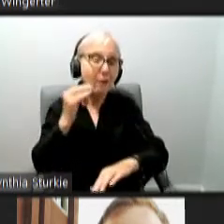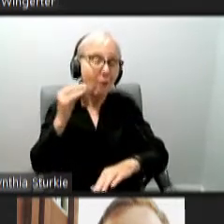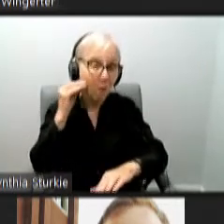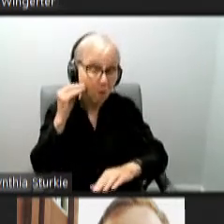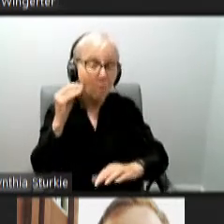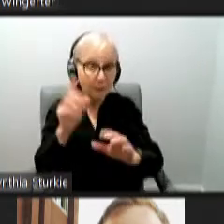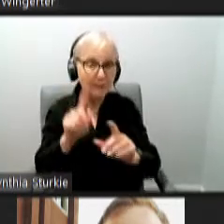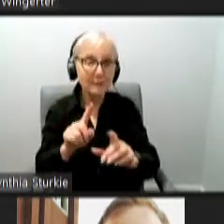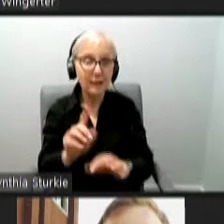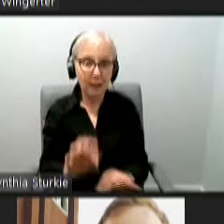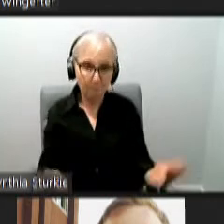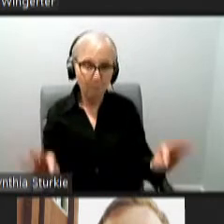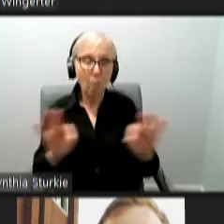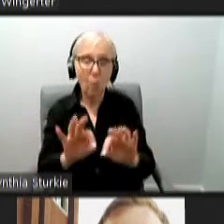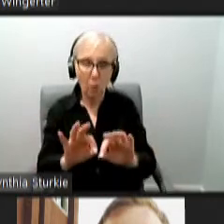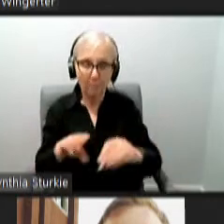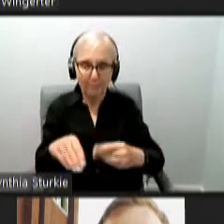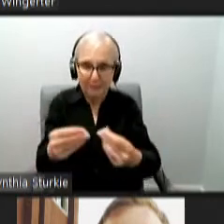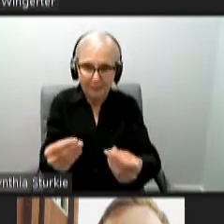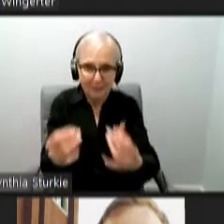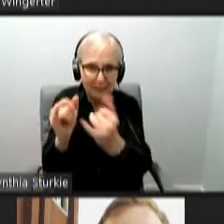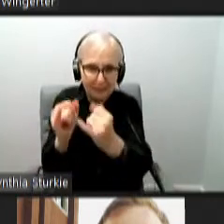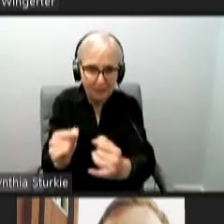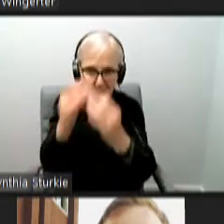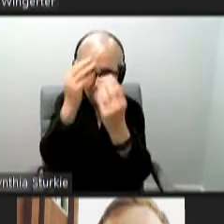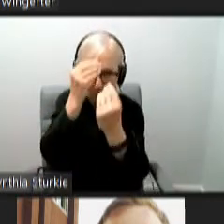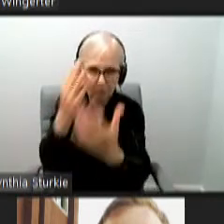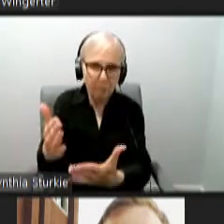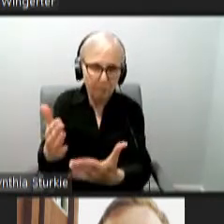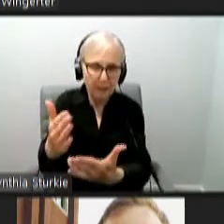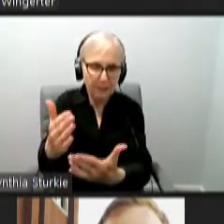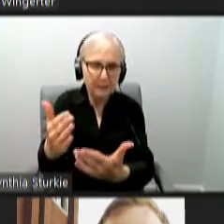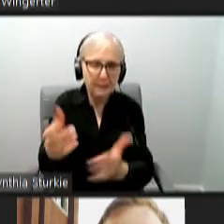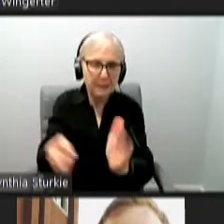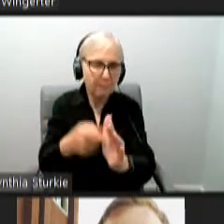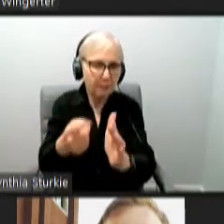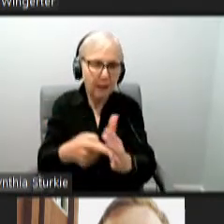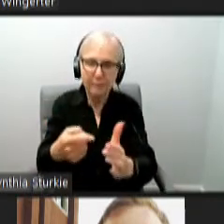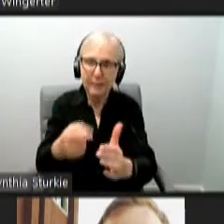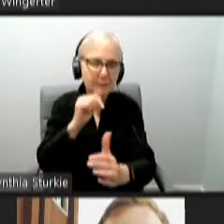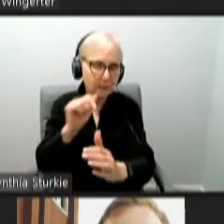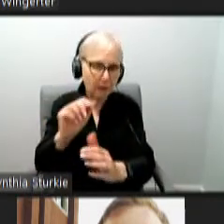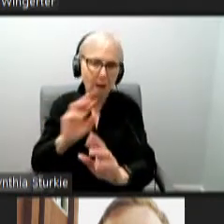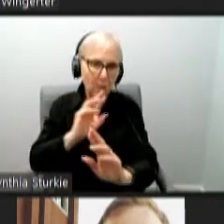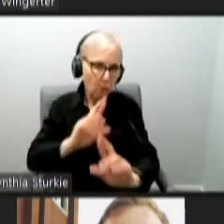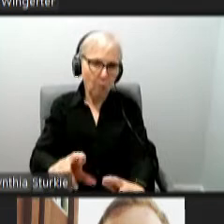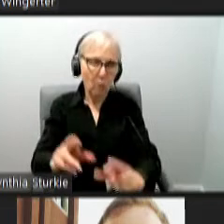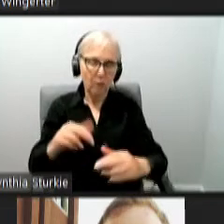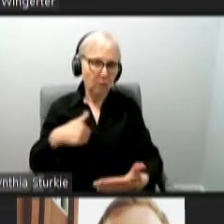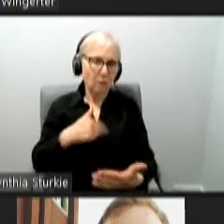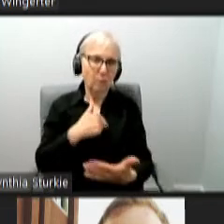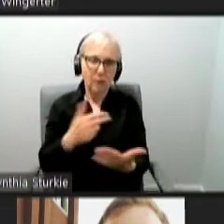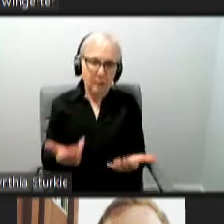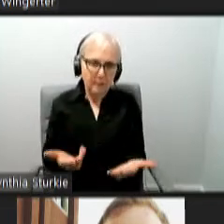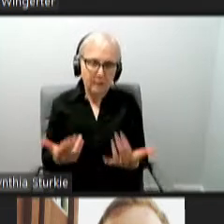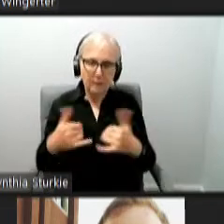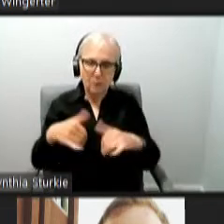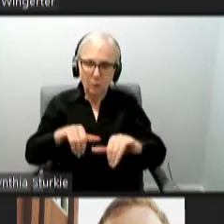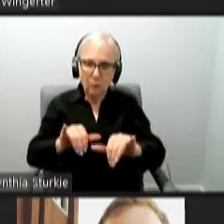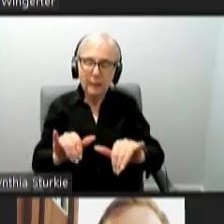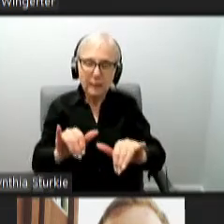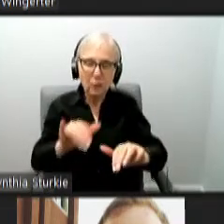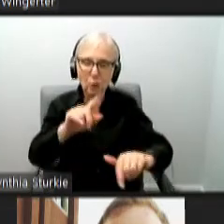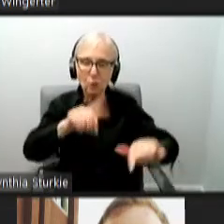its own and does provide individuals with information. So there's been, I think, some variability, But that is really why we continue to use